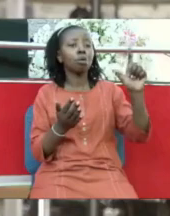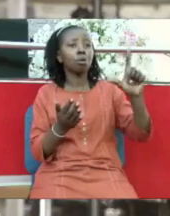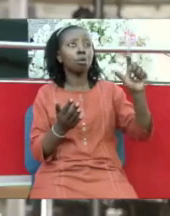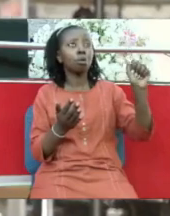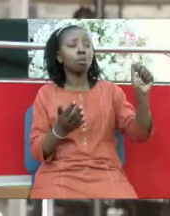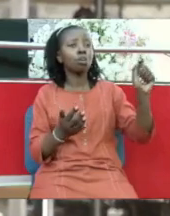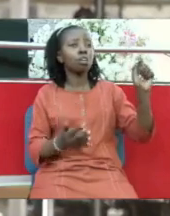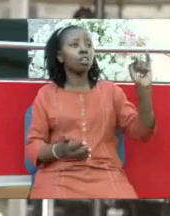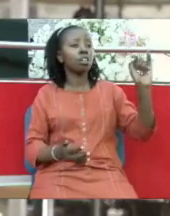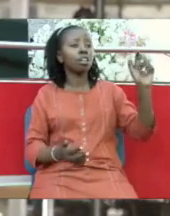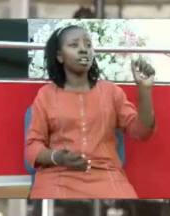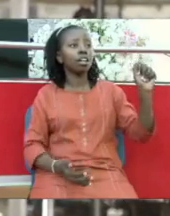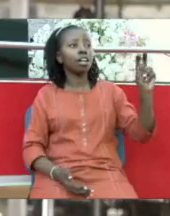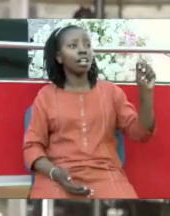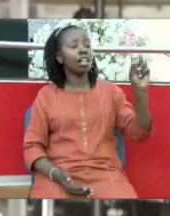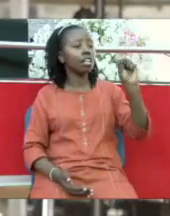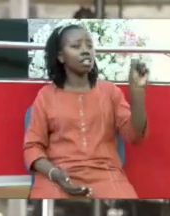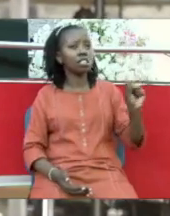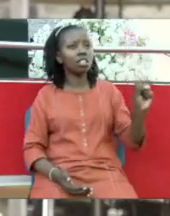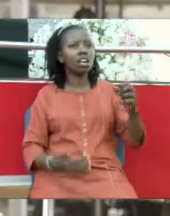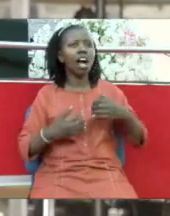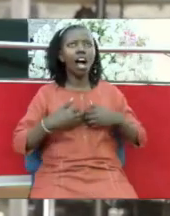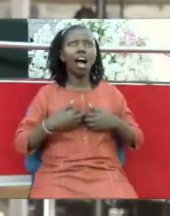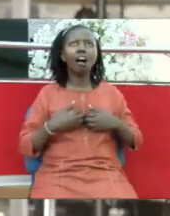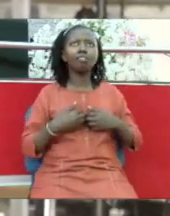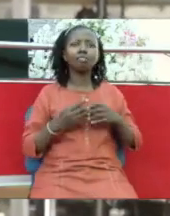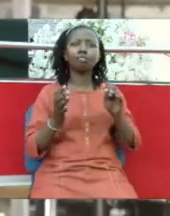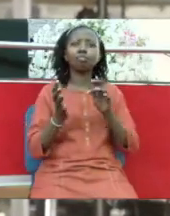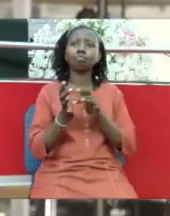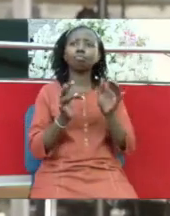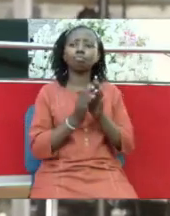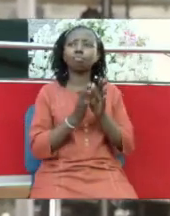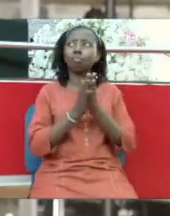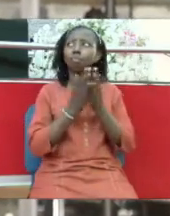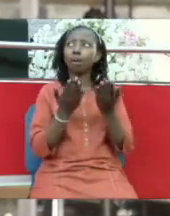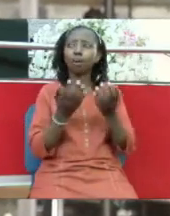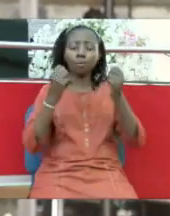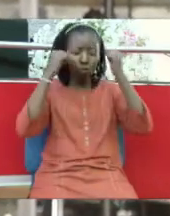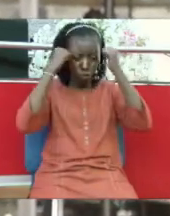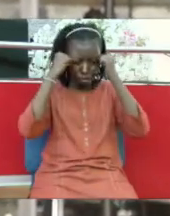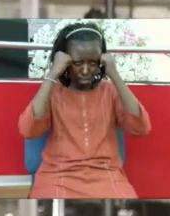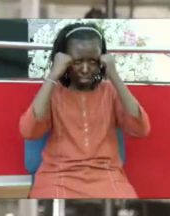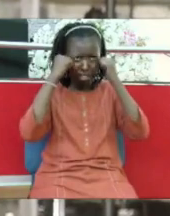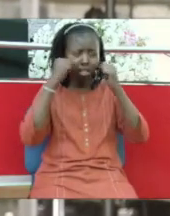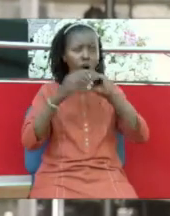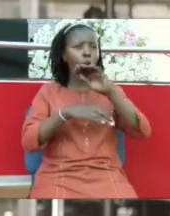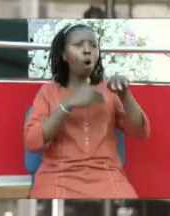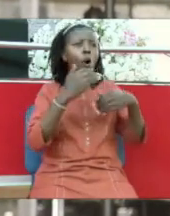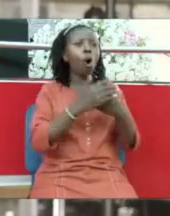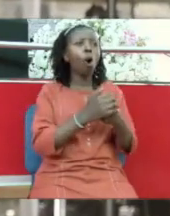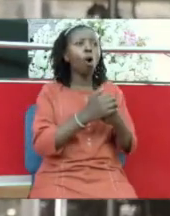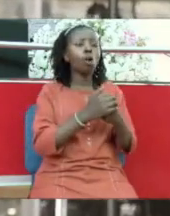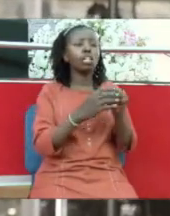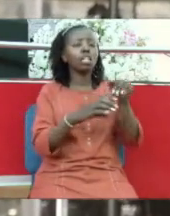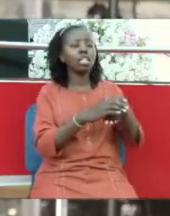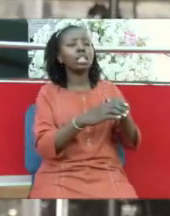We have a citywide Bible study which is attended by Zoom, by people across the country, actually.